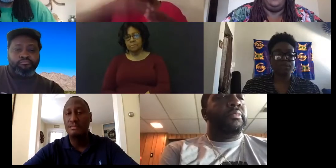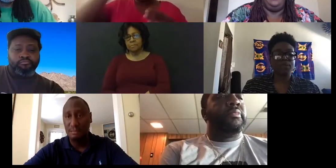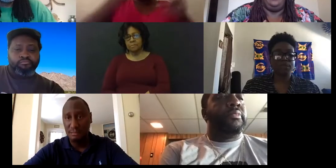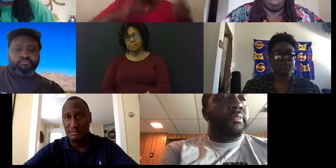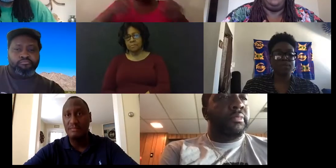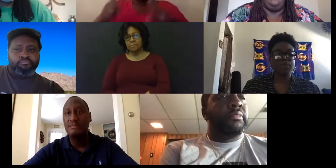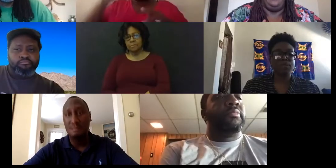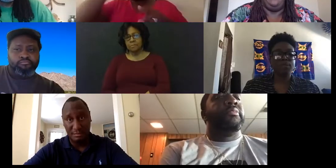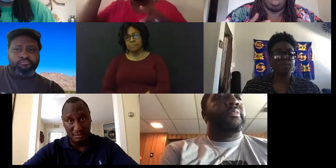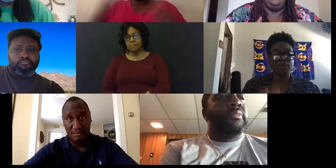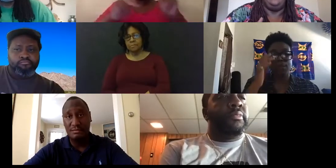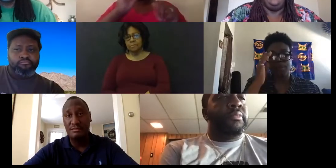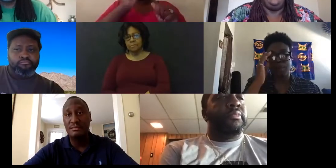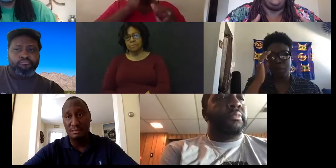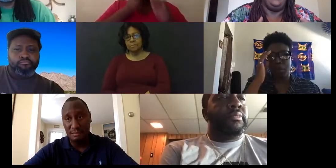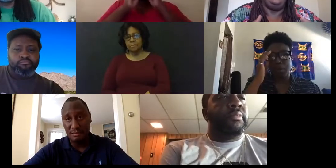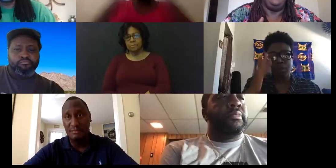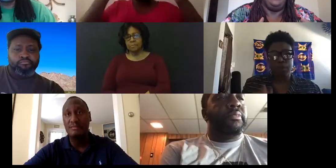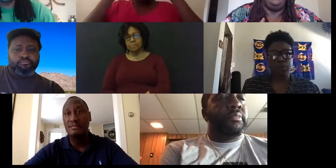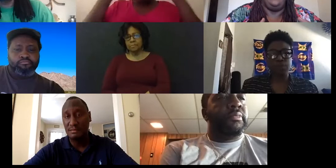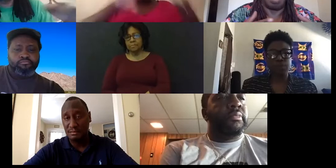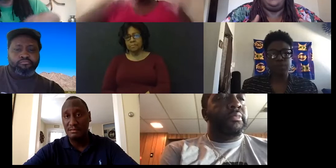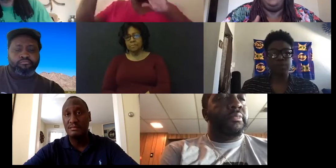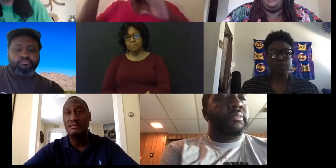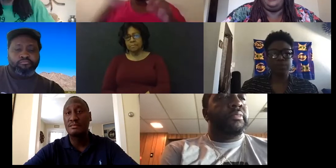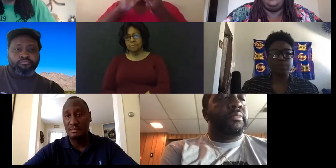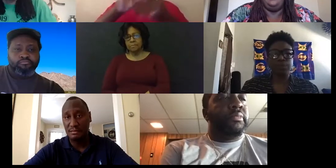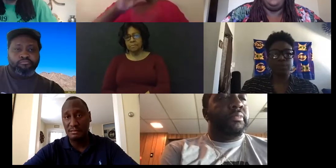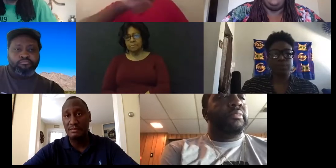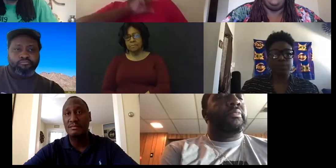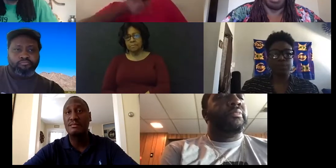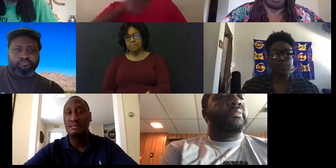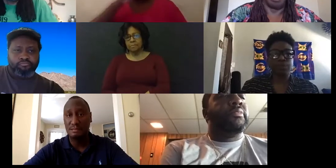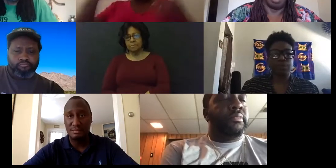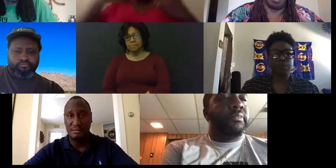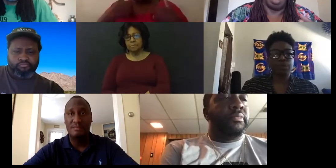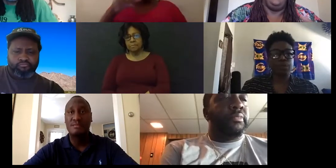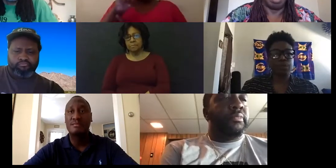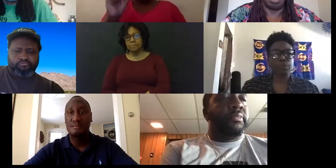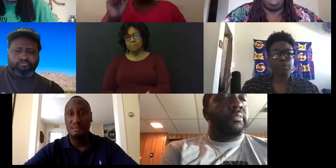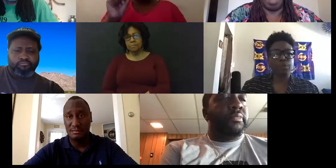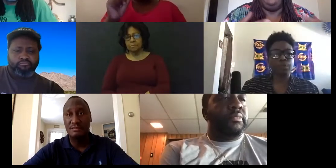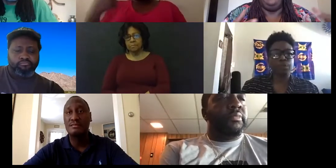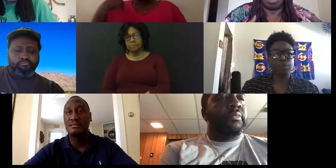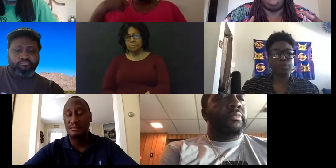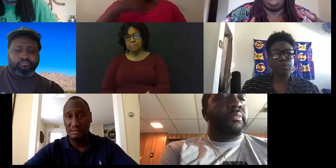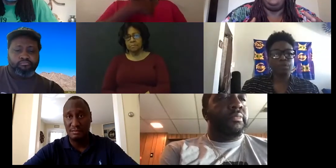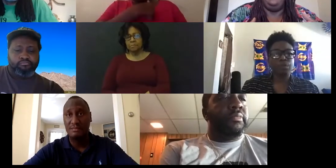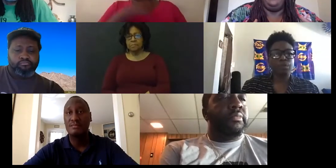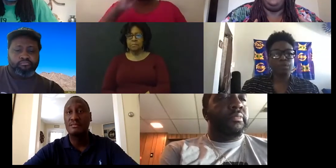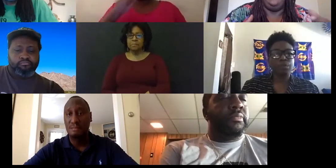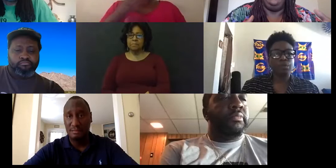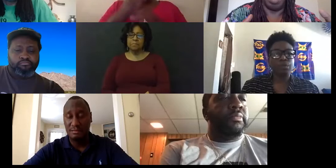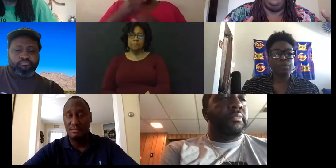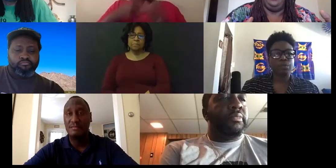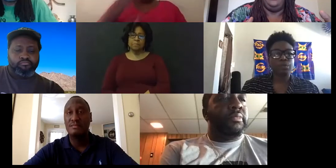Black people that are suffering violence at the hands of police who have disabilities. And we are constantly met from both sides of